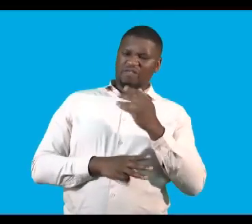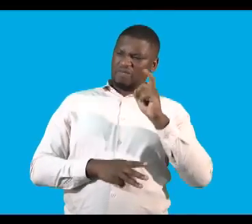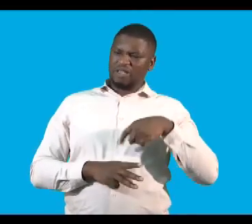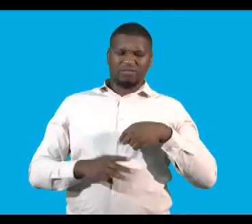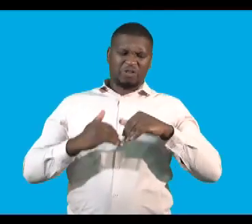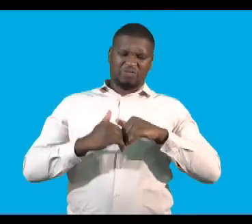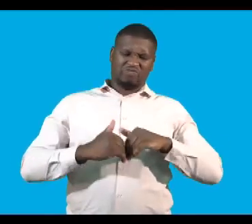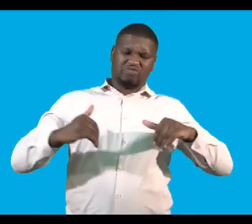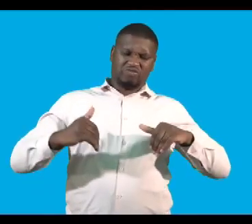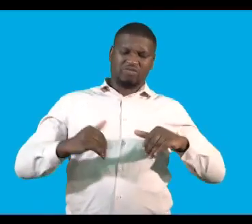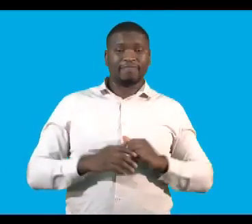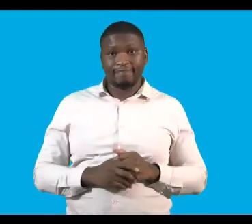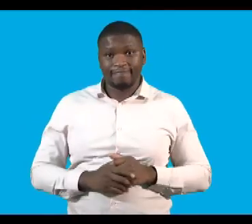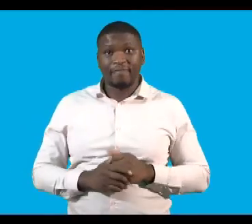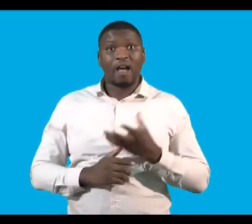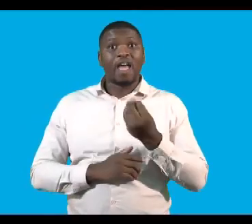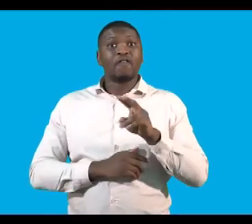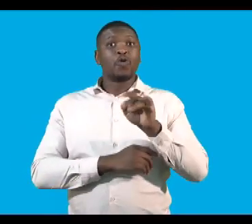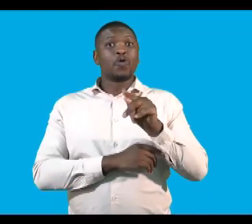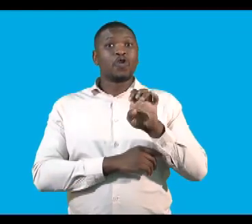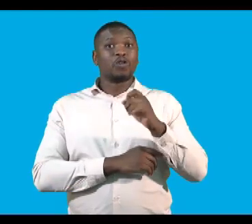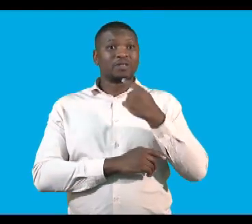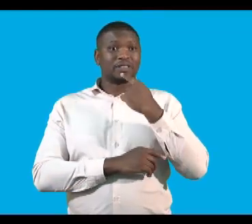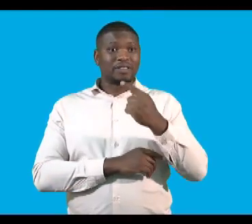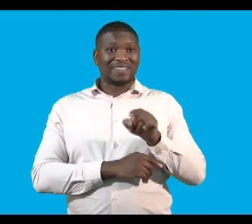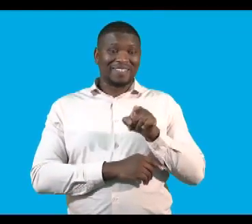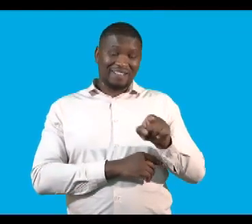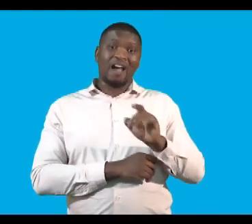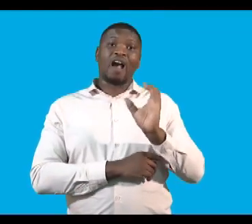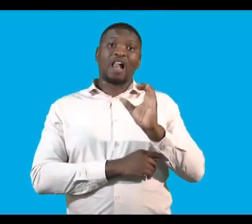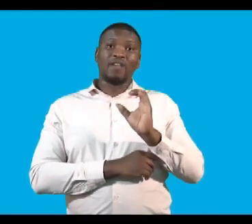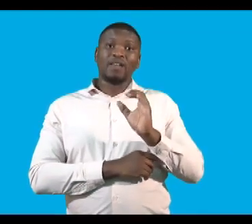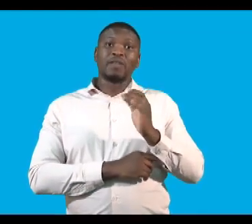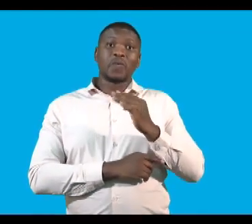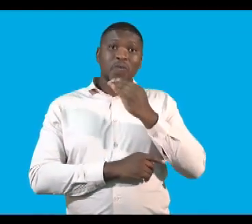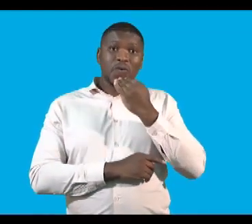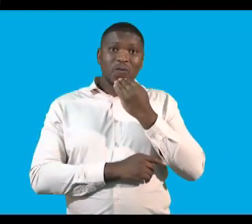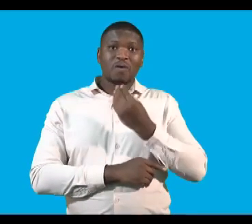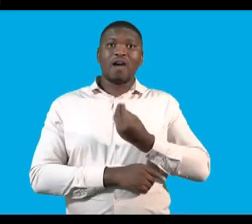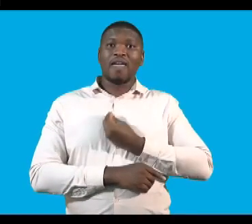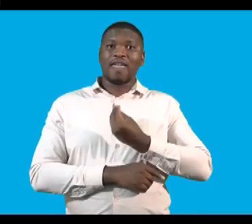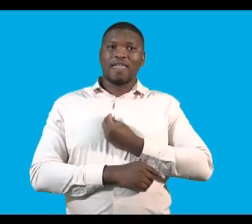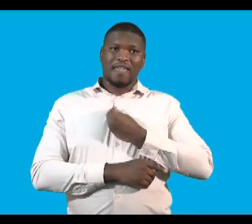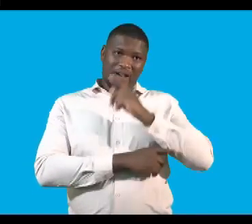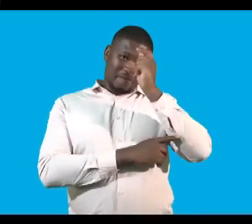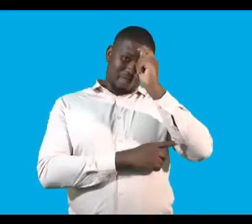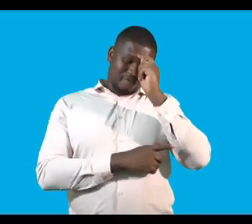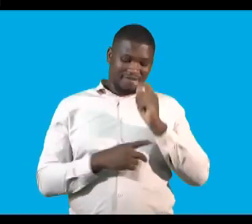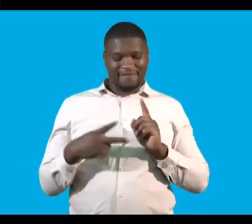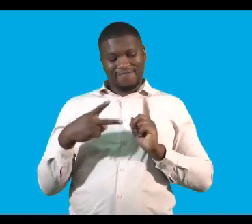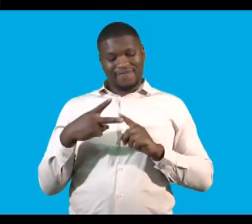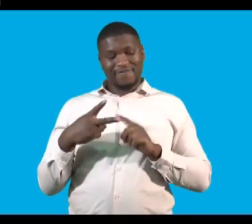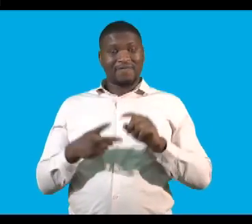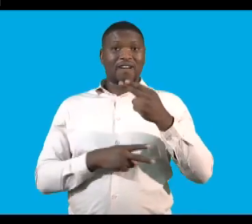this. There's also a note that says, Calvin is the young boy and Hobbes is the tiger. Let's look